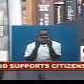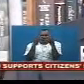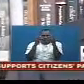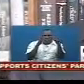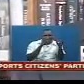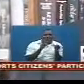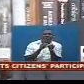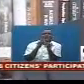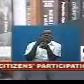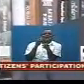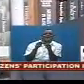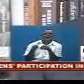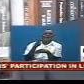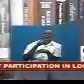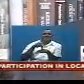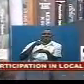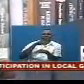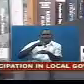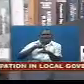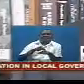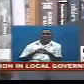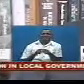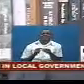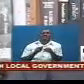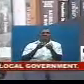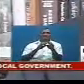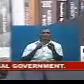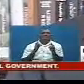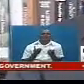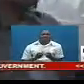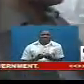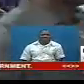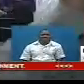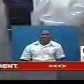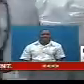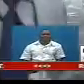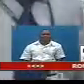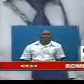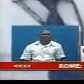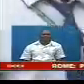creation of an actual faculty or department.